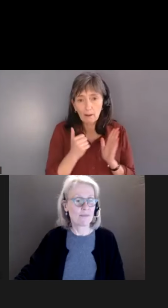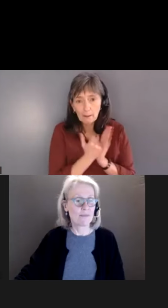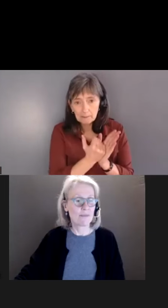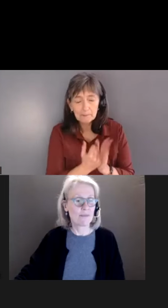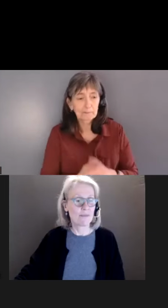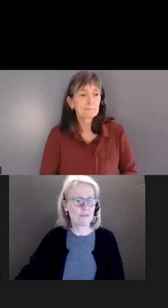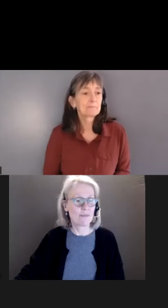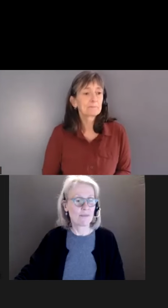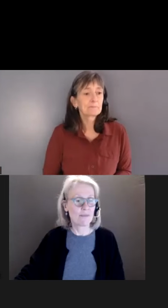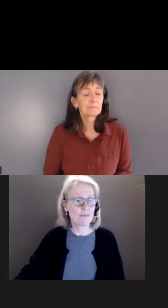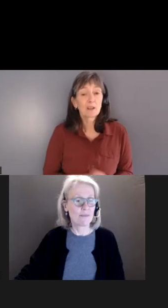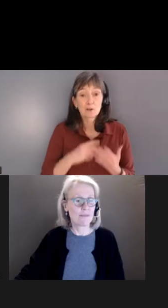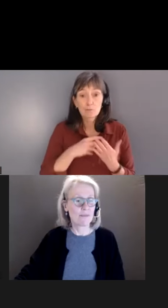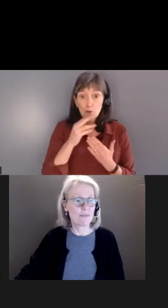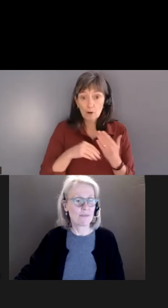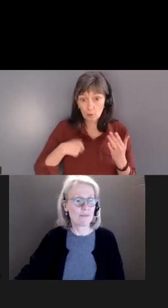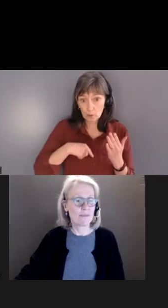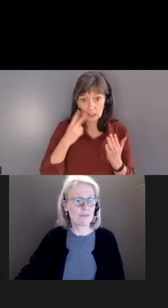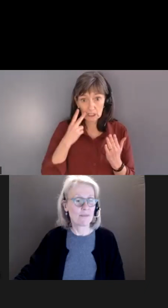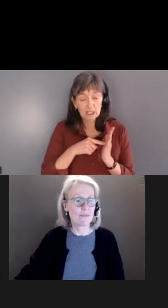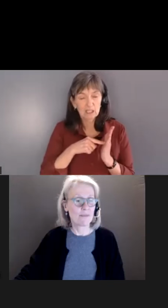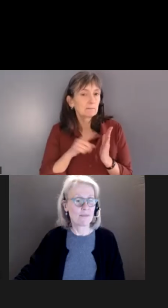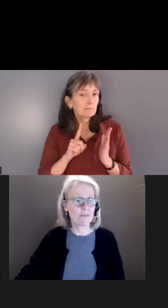that we identified can be found in the full report.